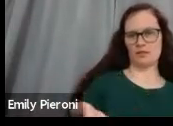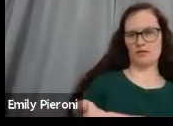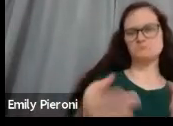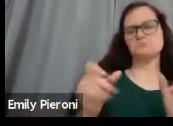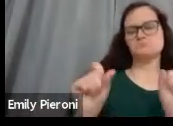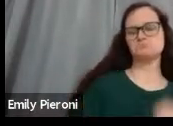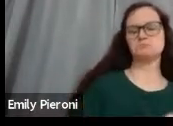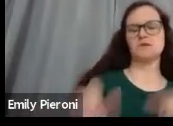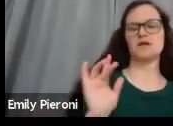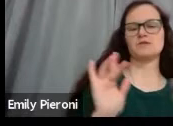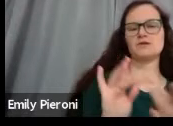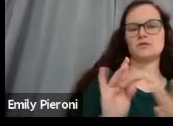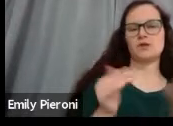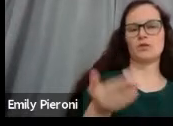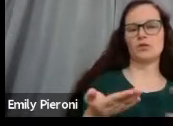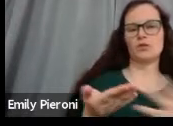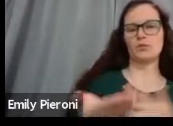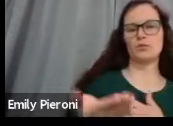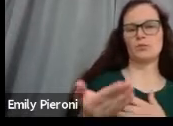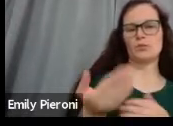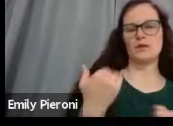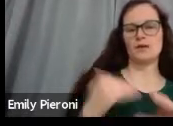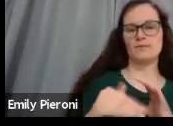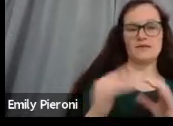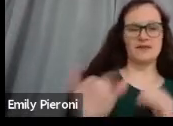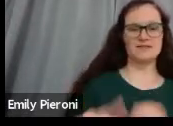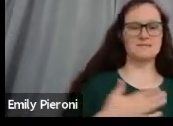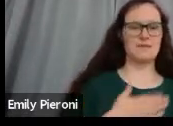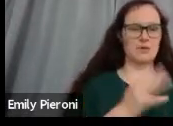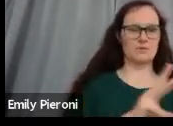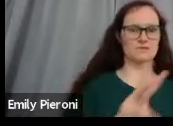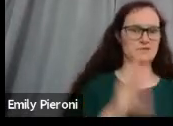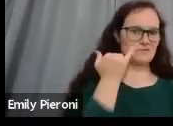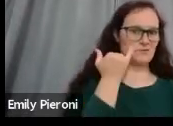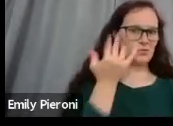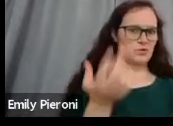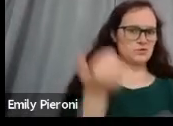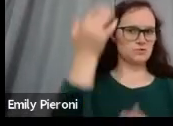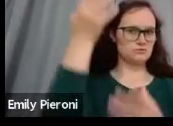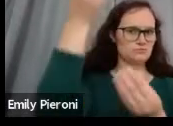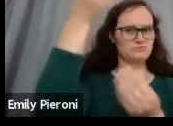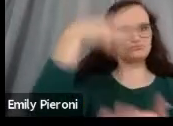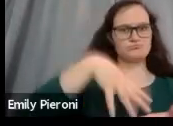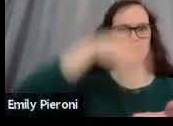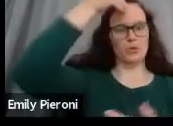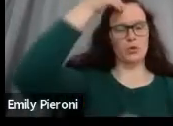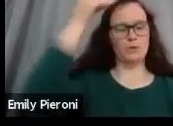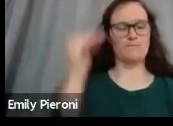the email, and that's my website if you want to know more about the presentation.